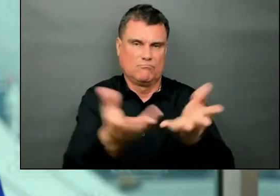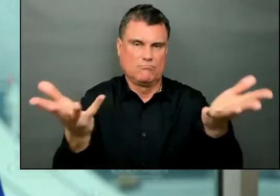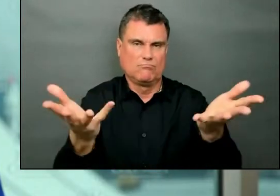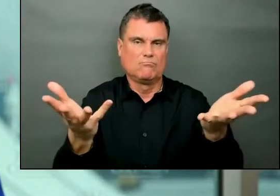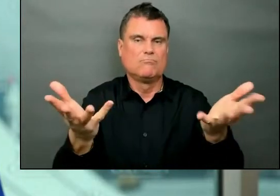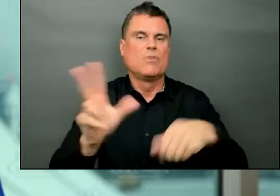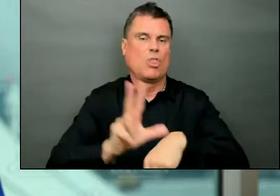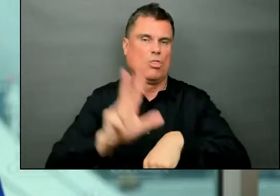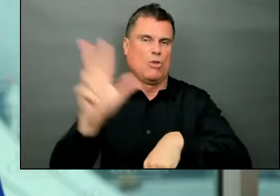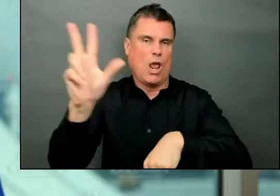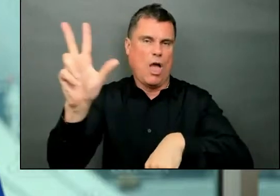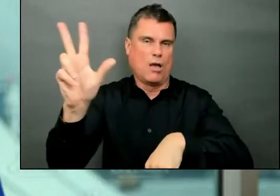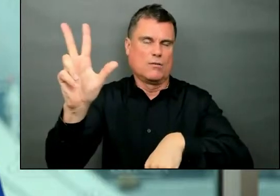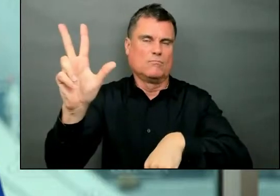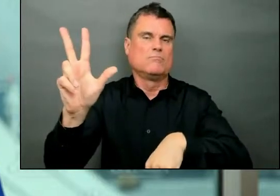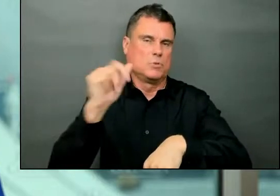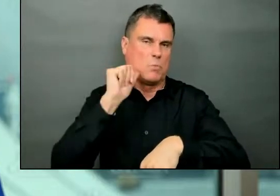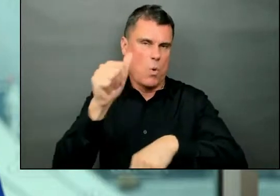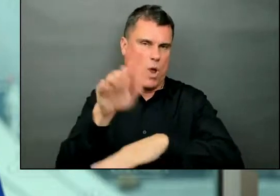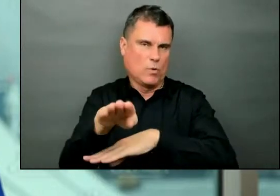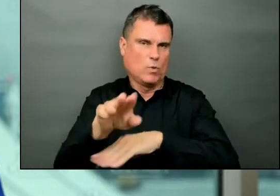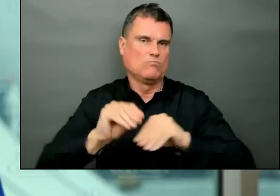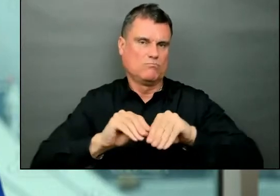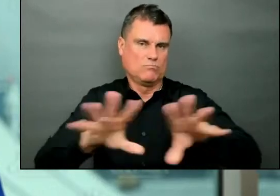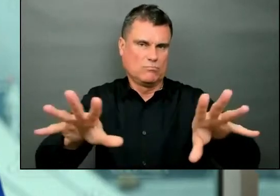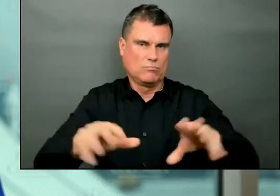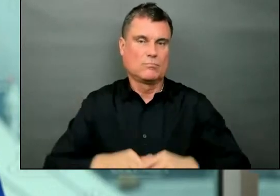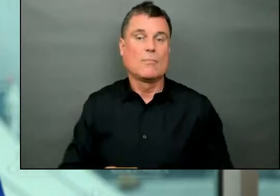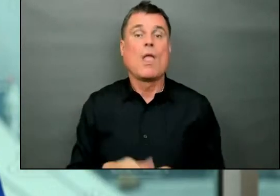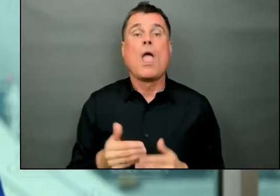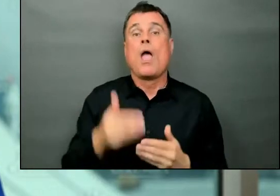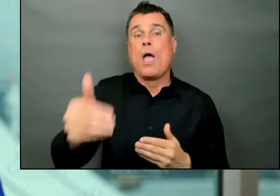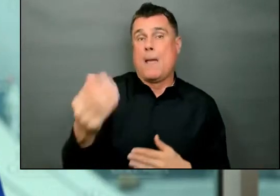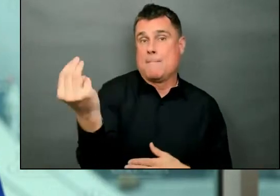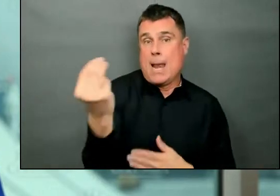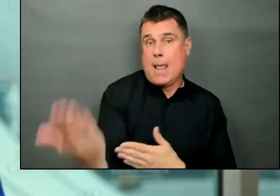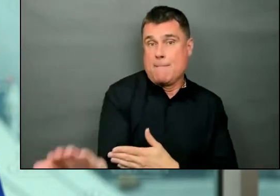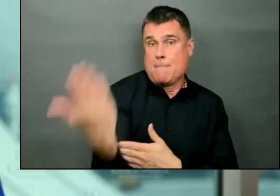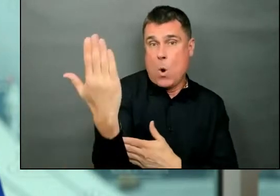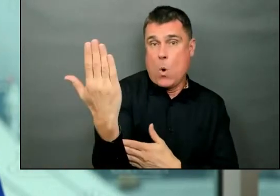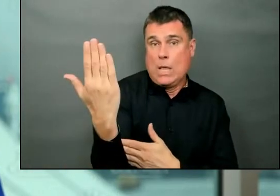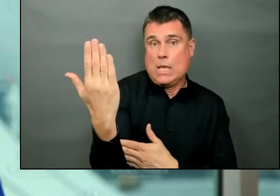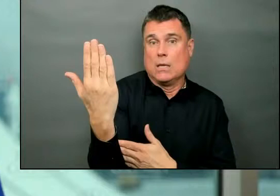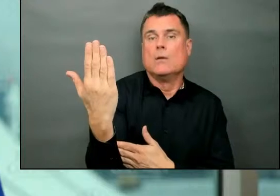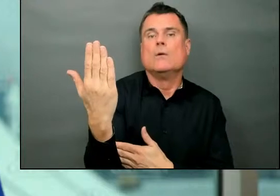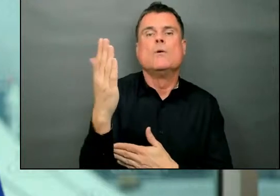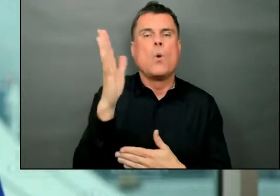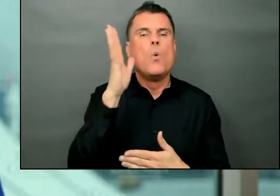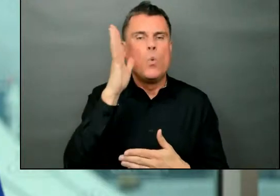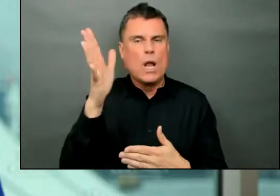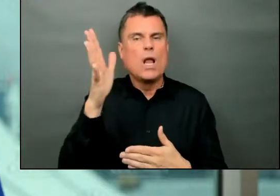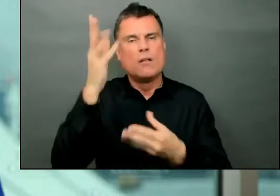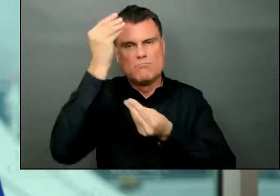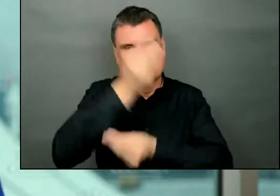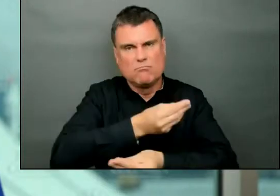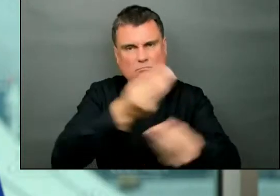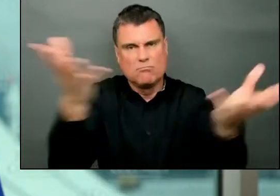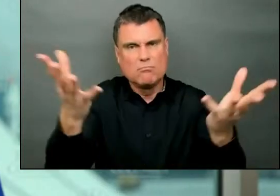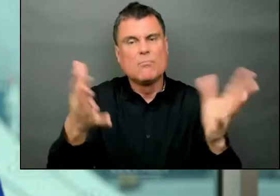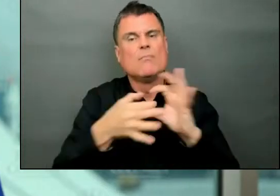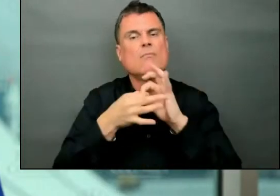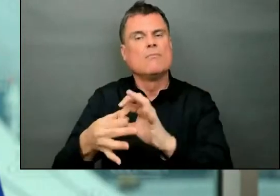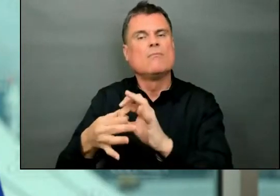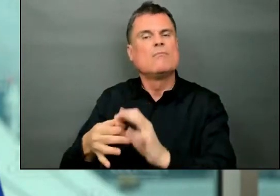British Columbia on Monday morning, and there will be a technical briefing in advance of this. We will be giving an update on